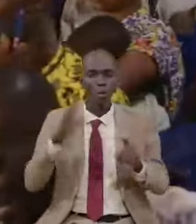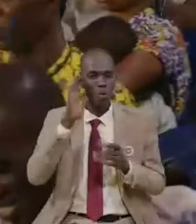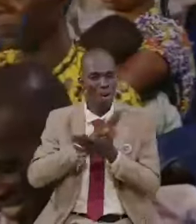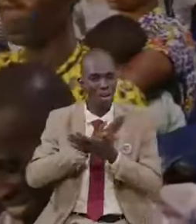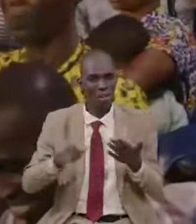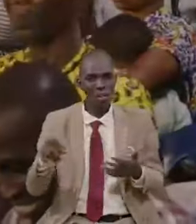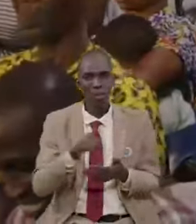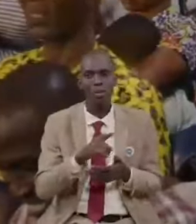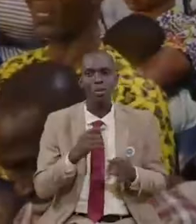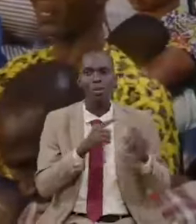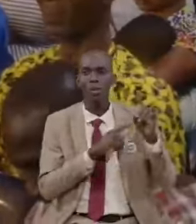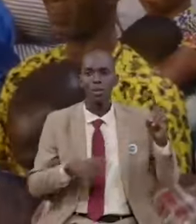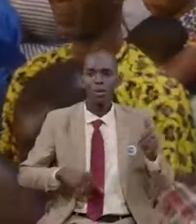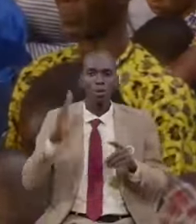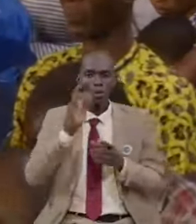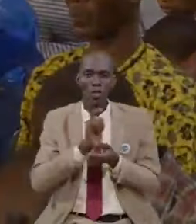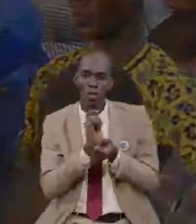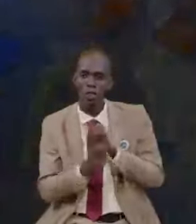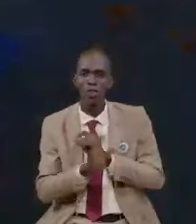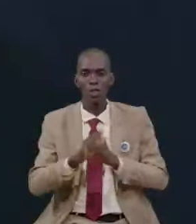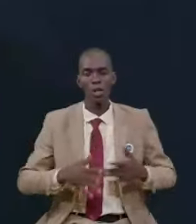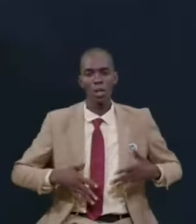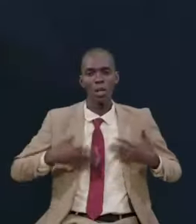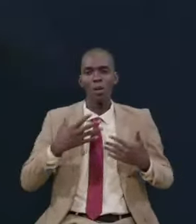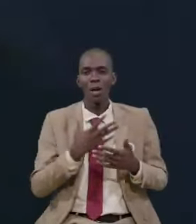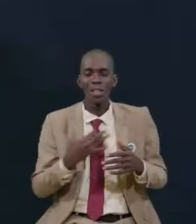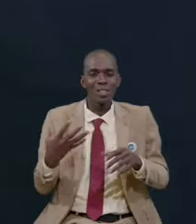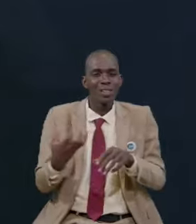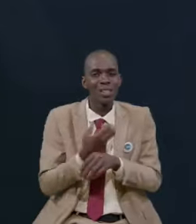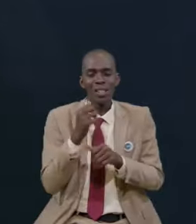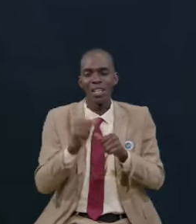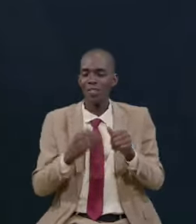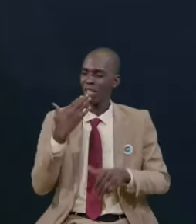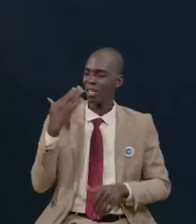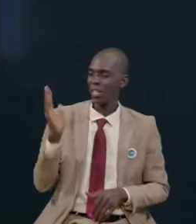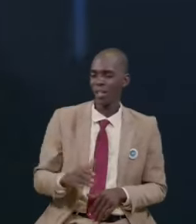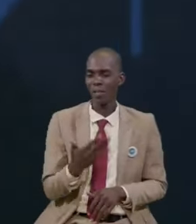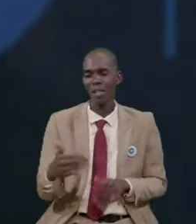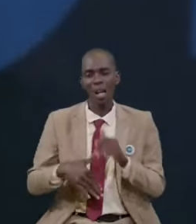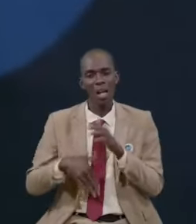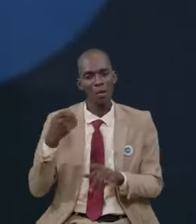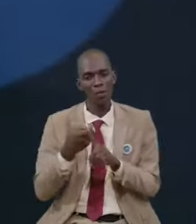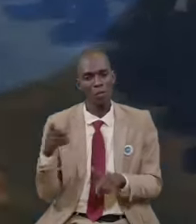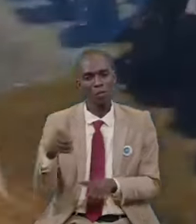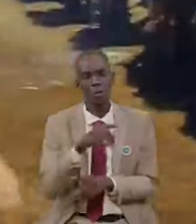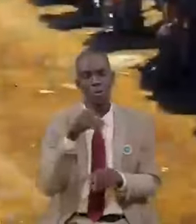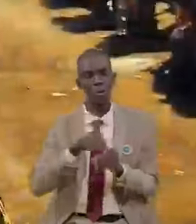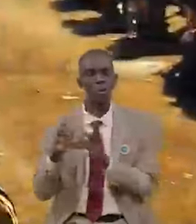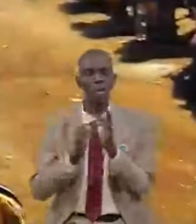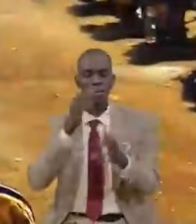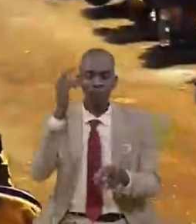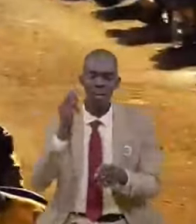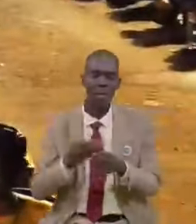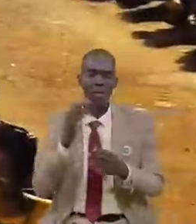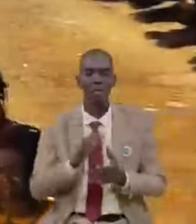your life and take every evil sin away from you in Jesus' name. That's a